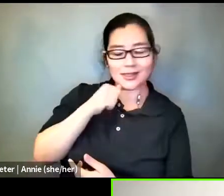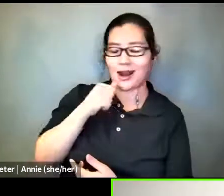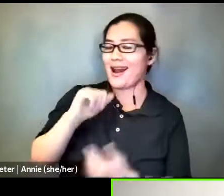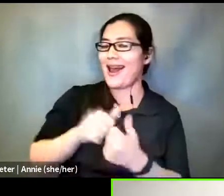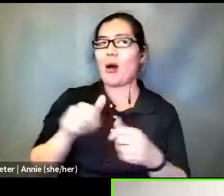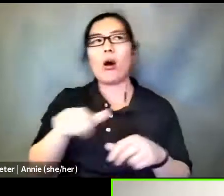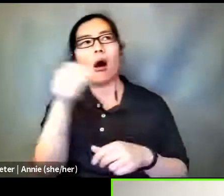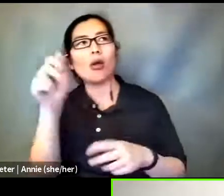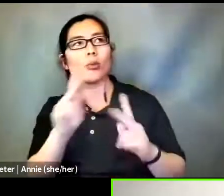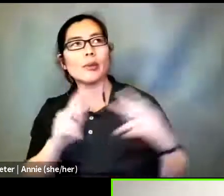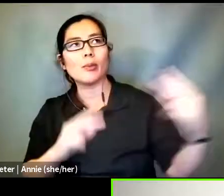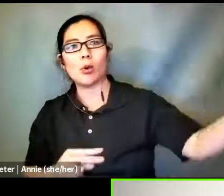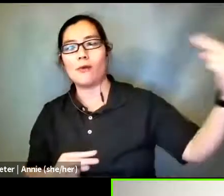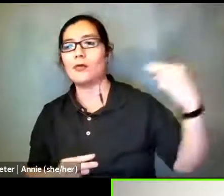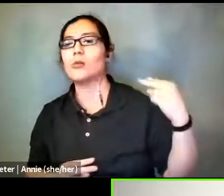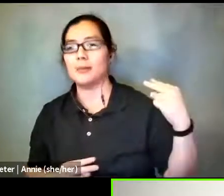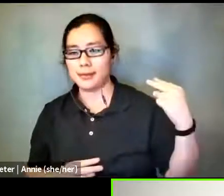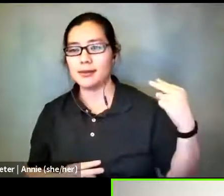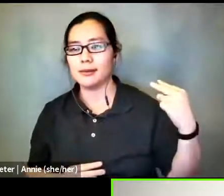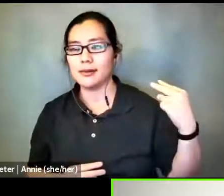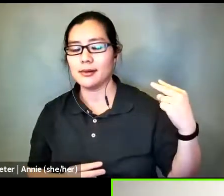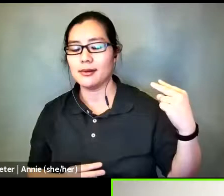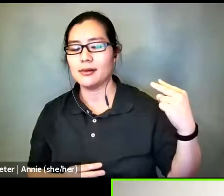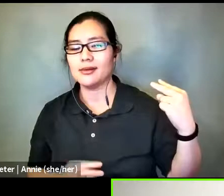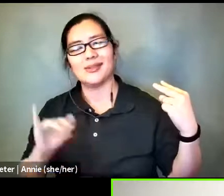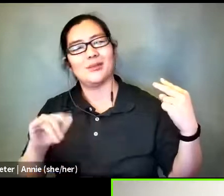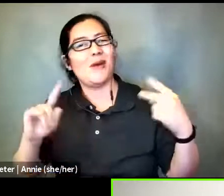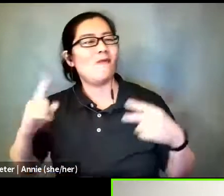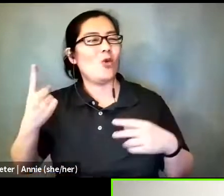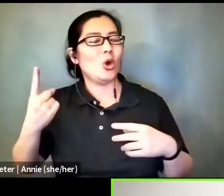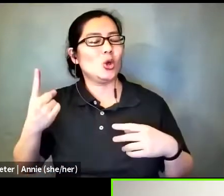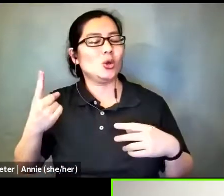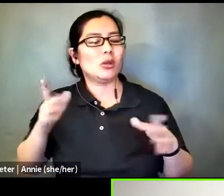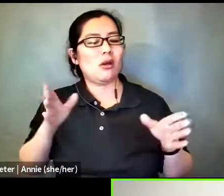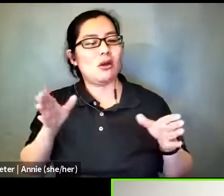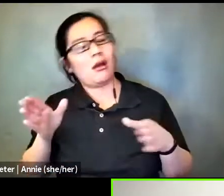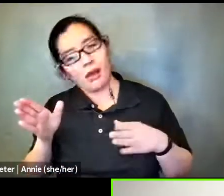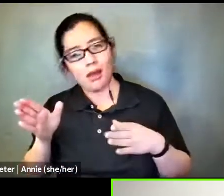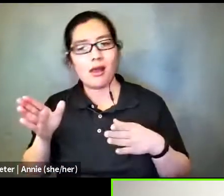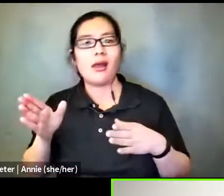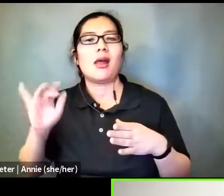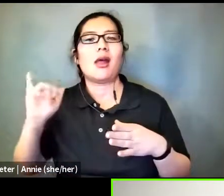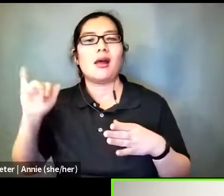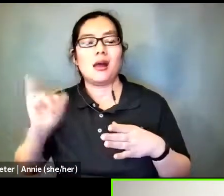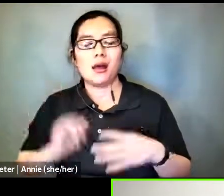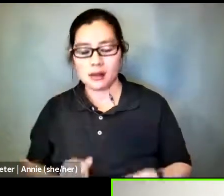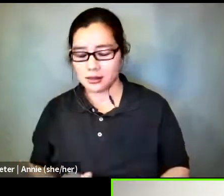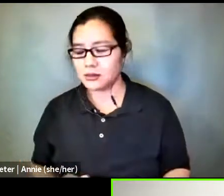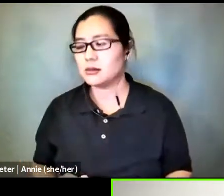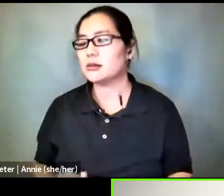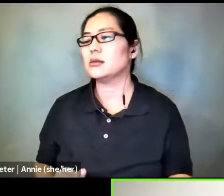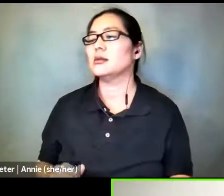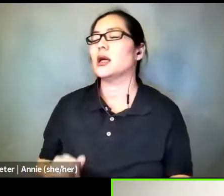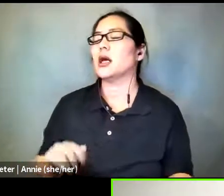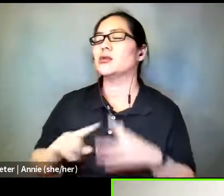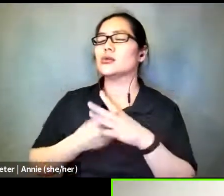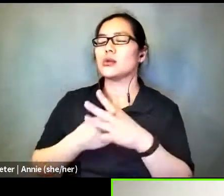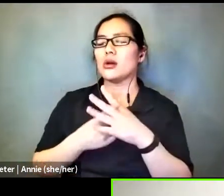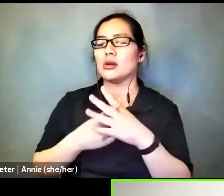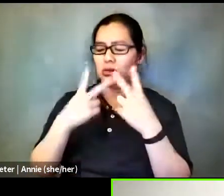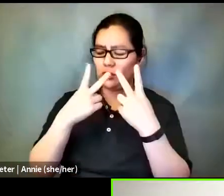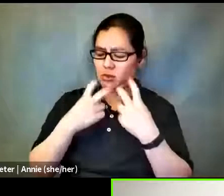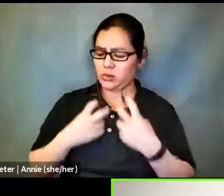me. And so that was my first shift. And then really kind of reflecting on